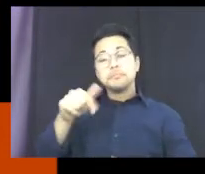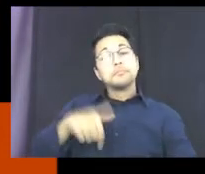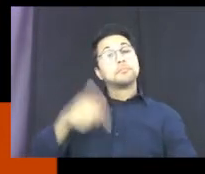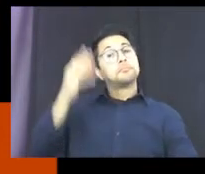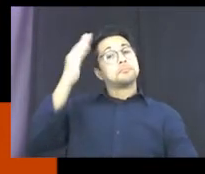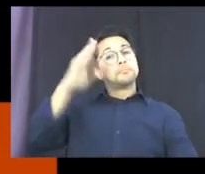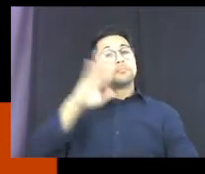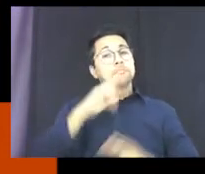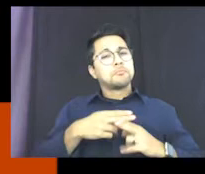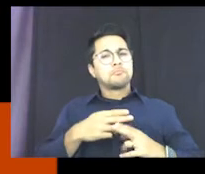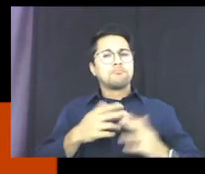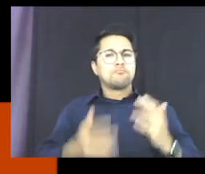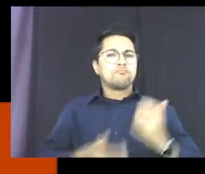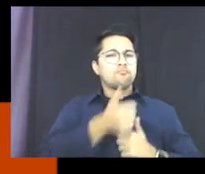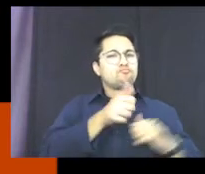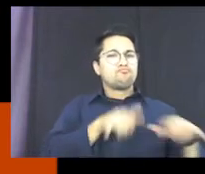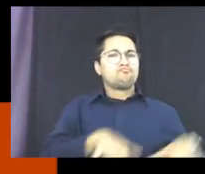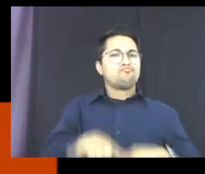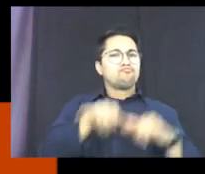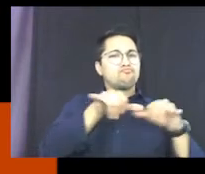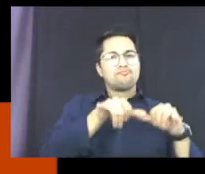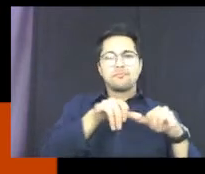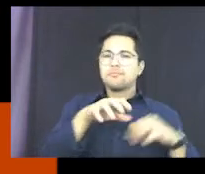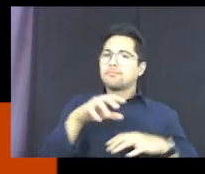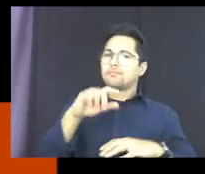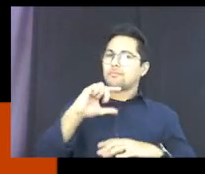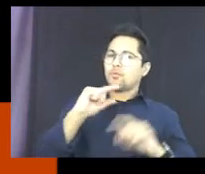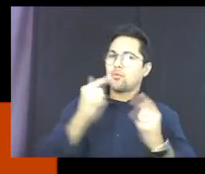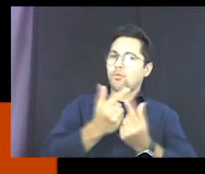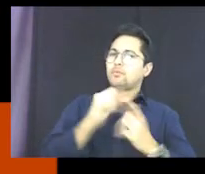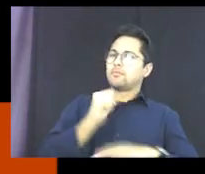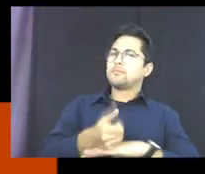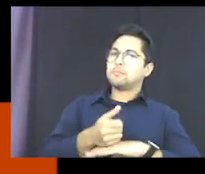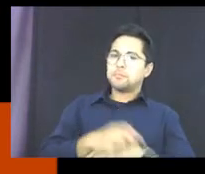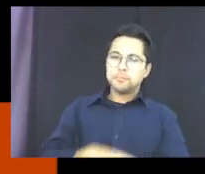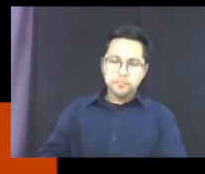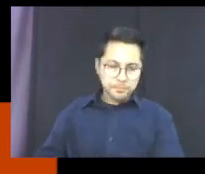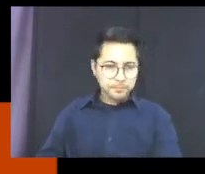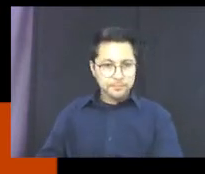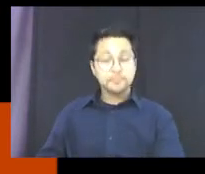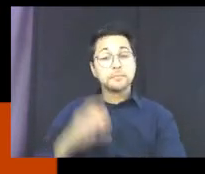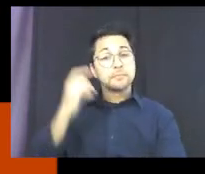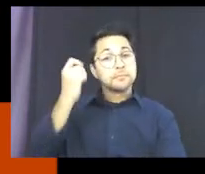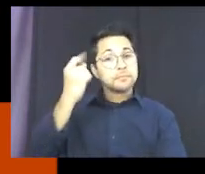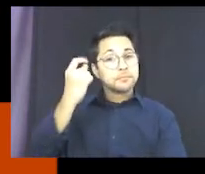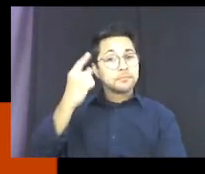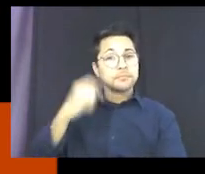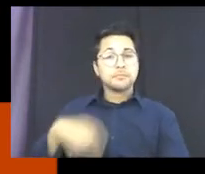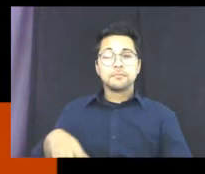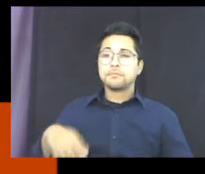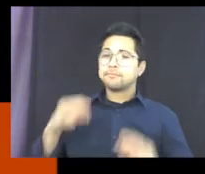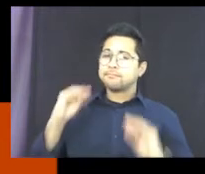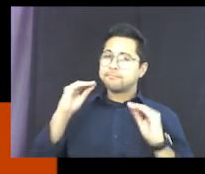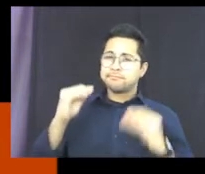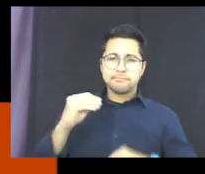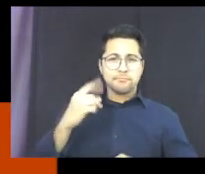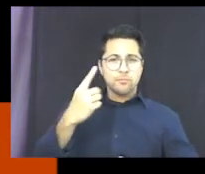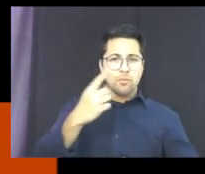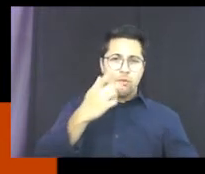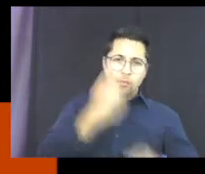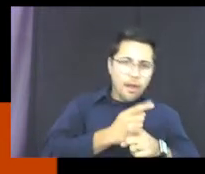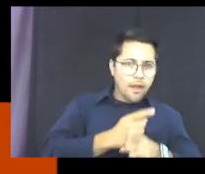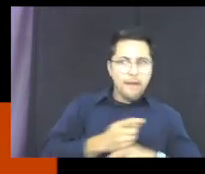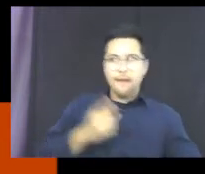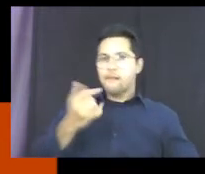the common ways that these groups are typically structured. However, there is no one right or